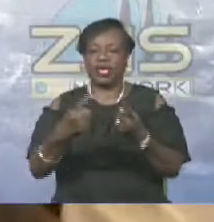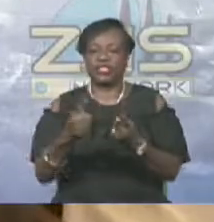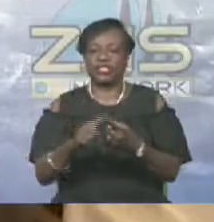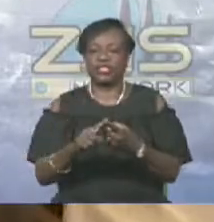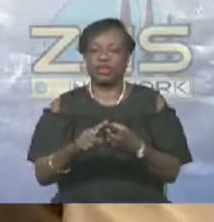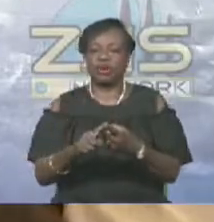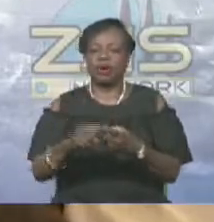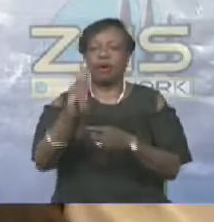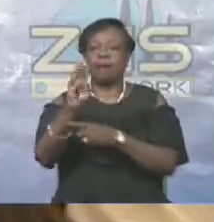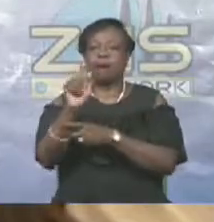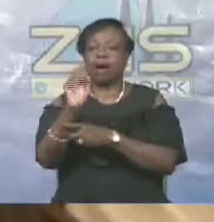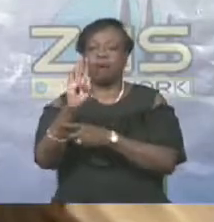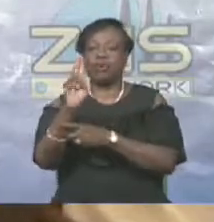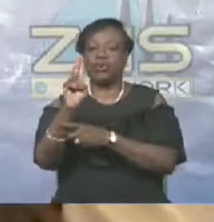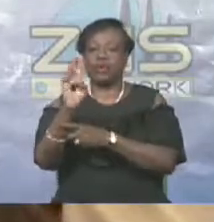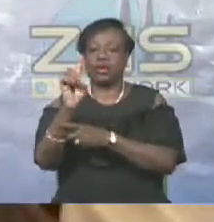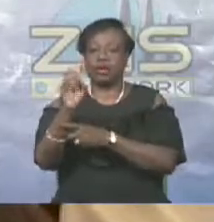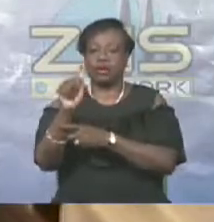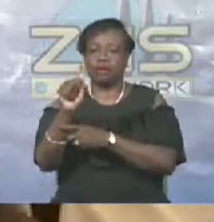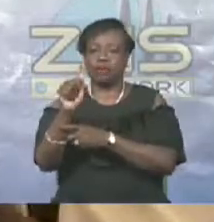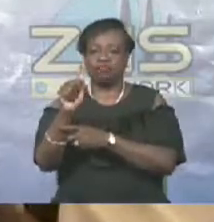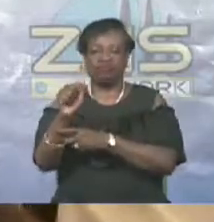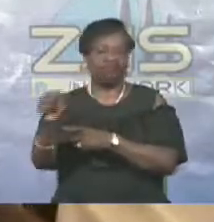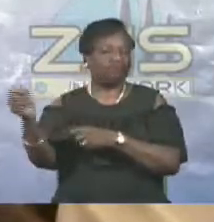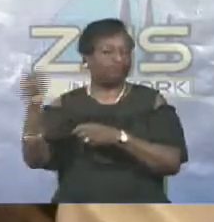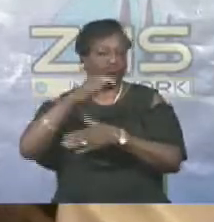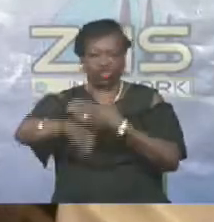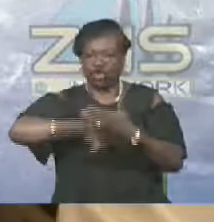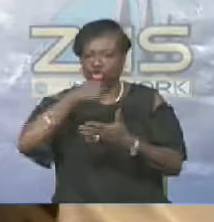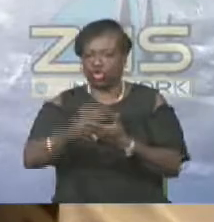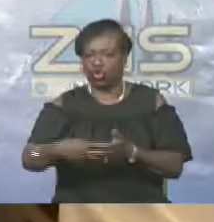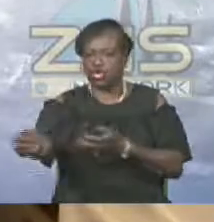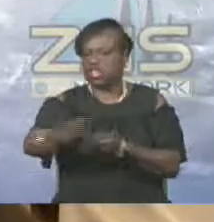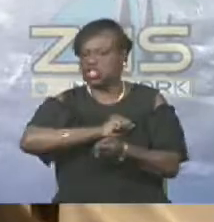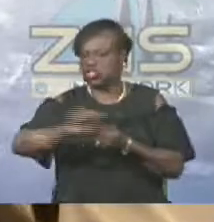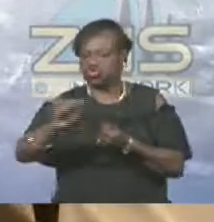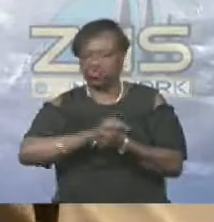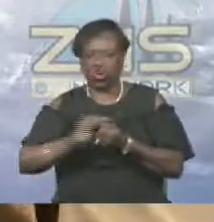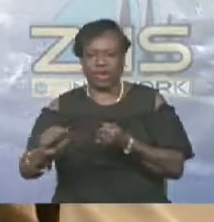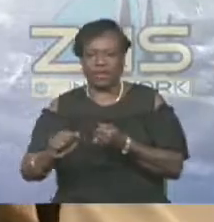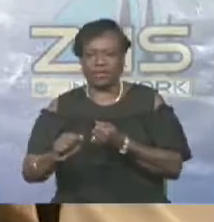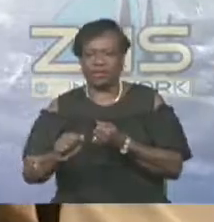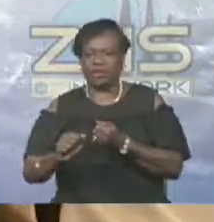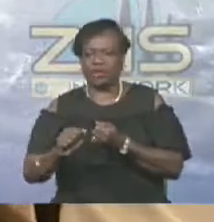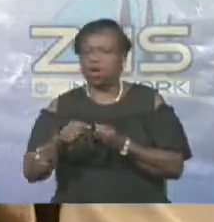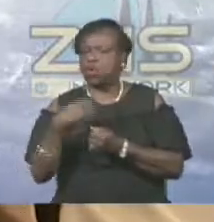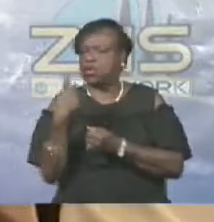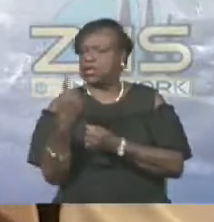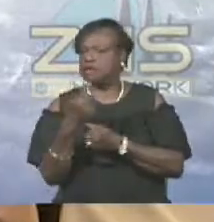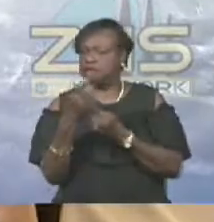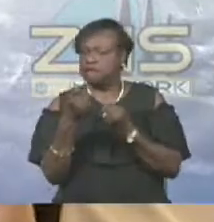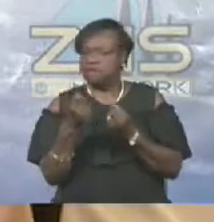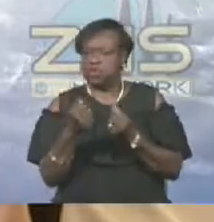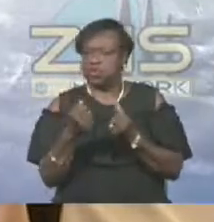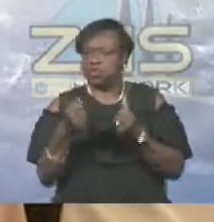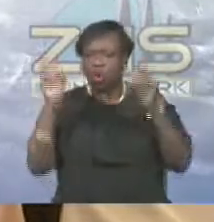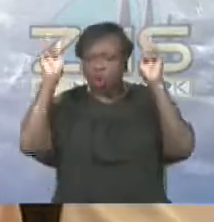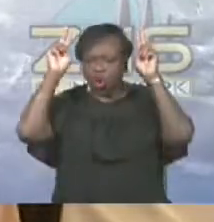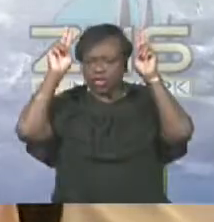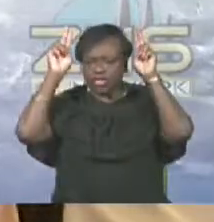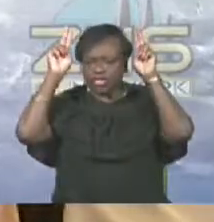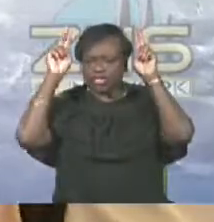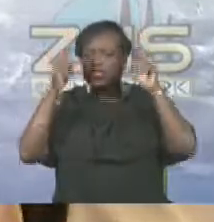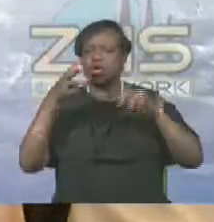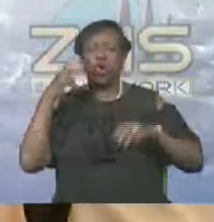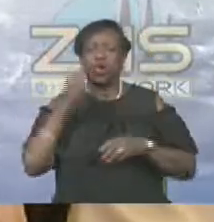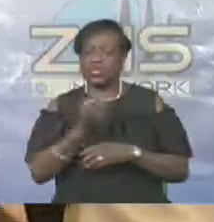to Barbuda. Again, totally destroyed, no inhabitant there. We only met a few horses and some mosquitoes